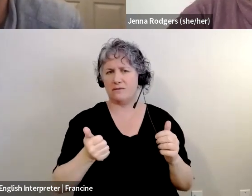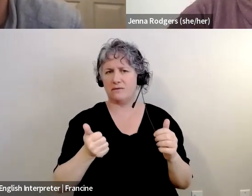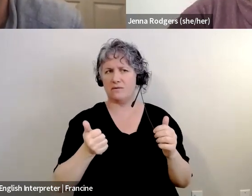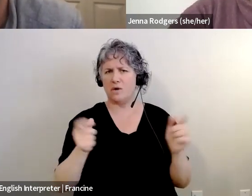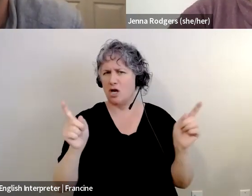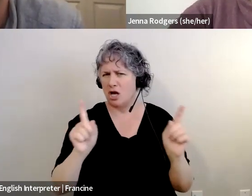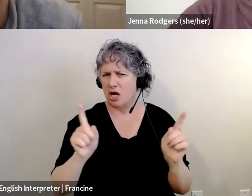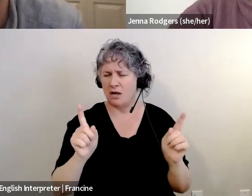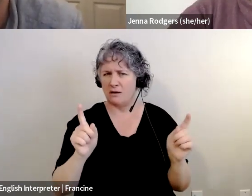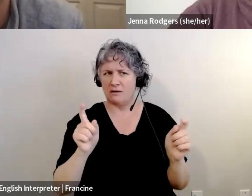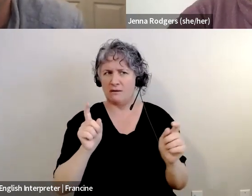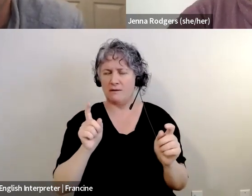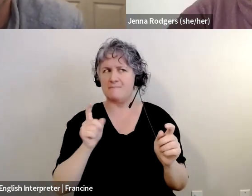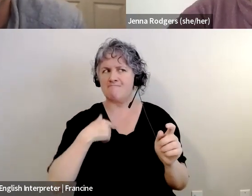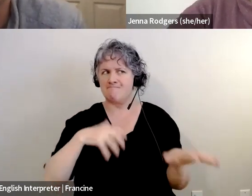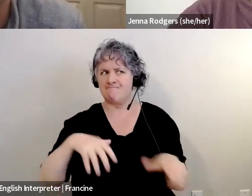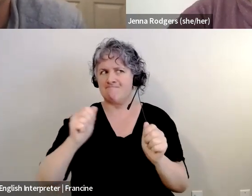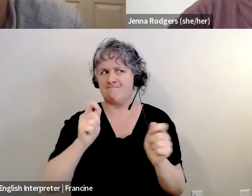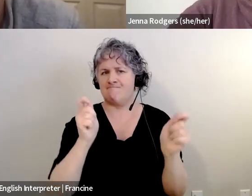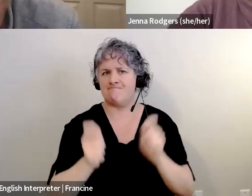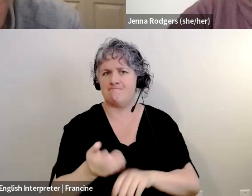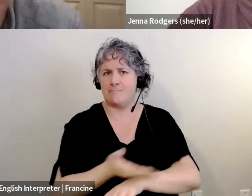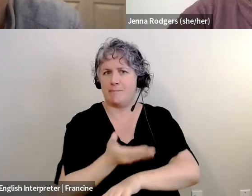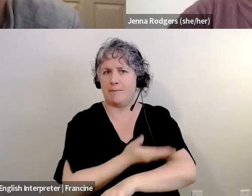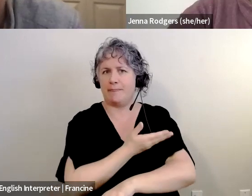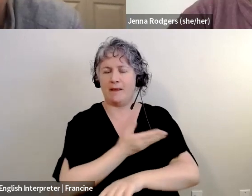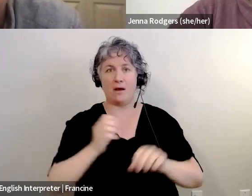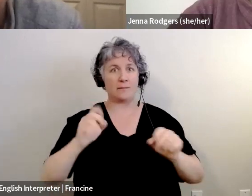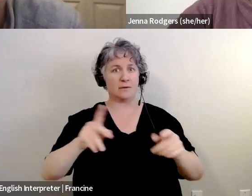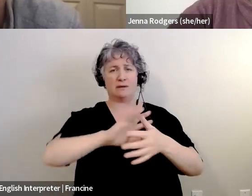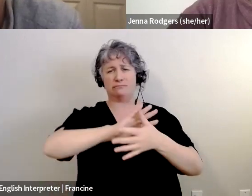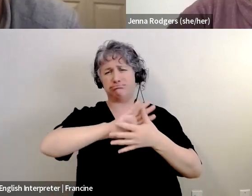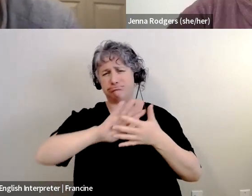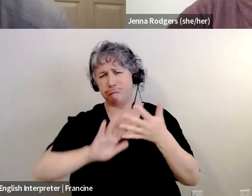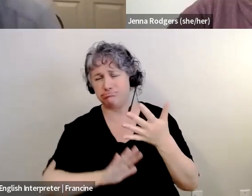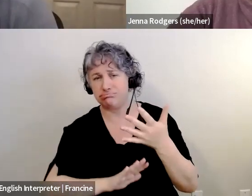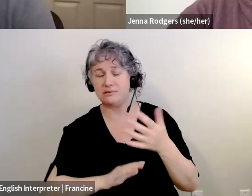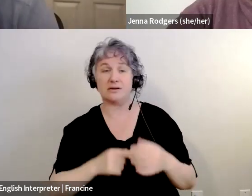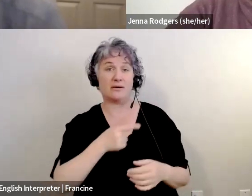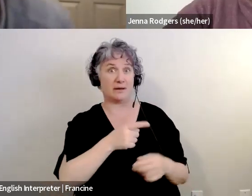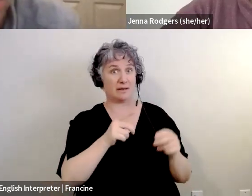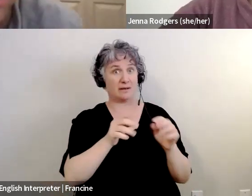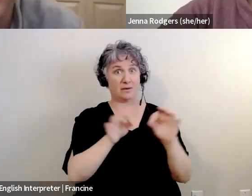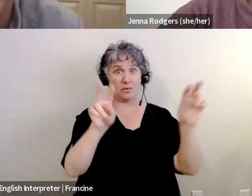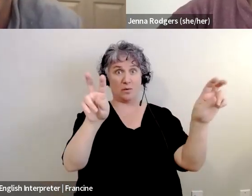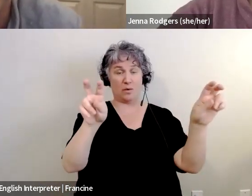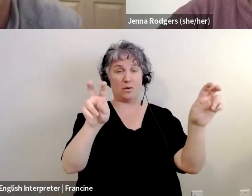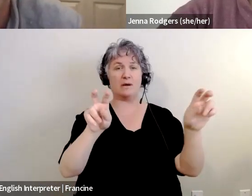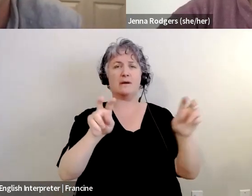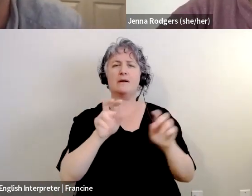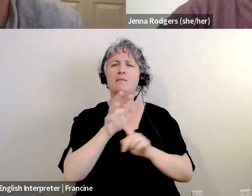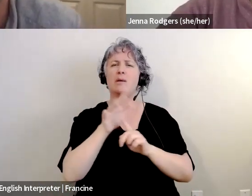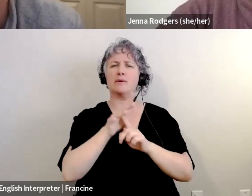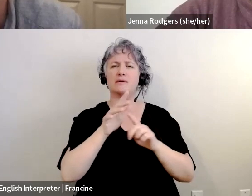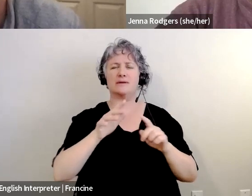many opportunities there are for that. So this is a really powerful quote within a lot of violence prevention work,